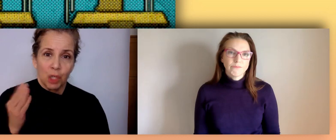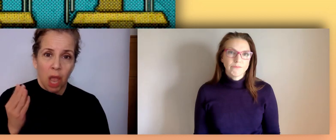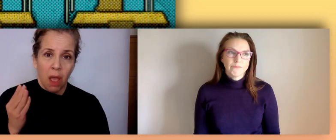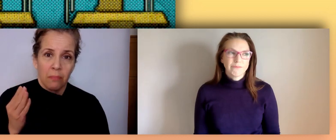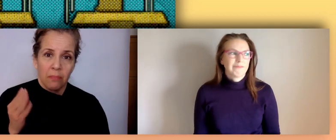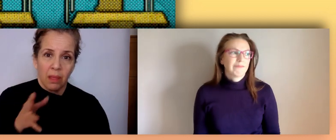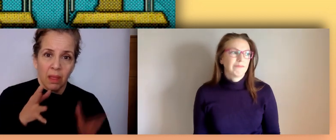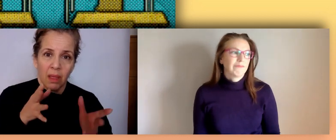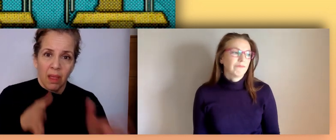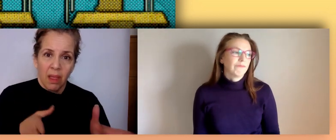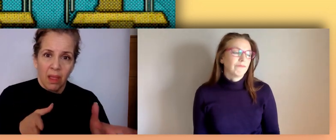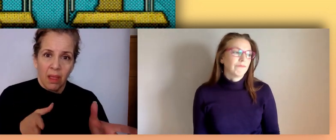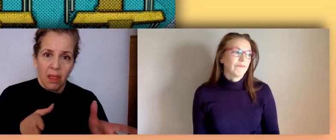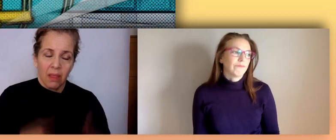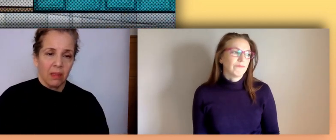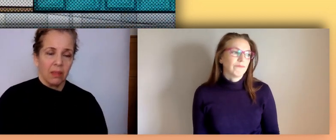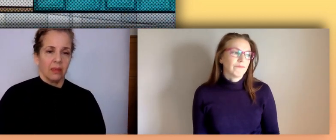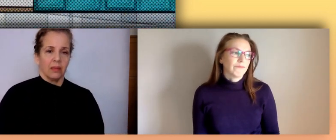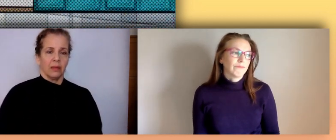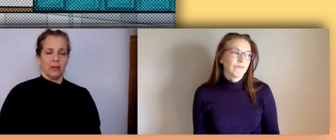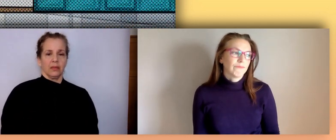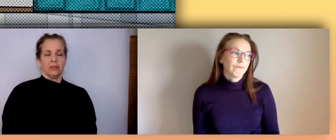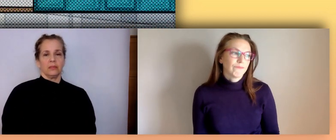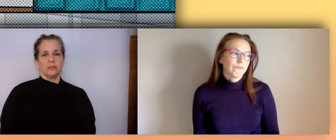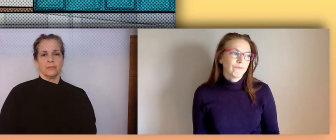God, I hate my job.